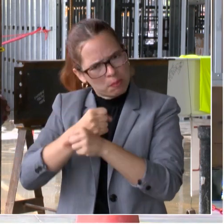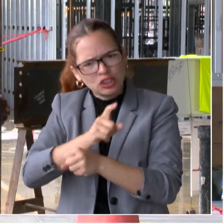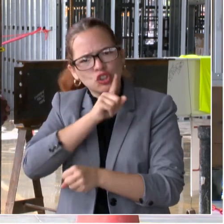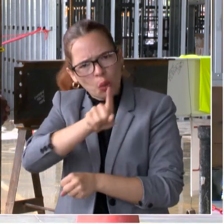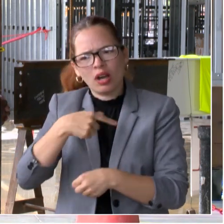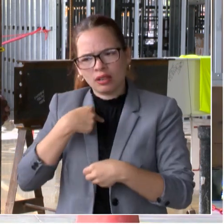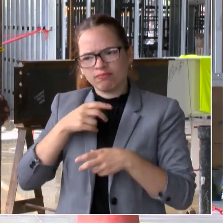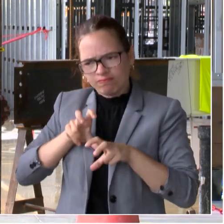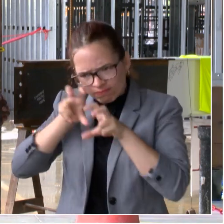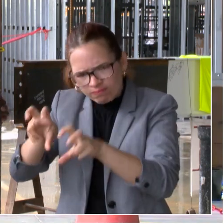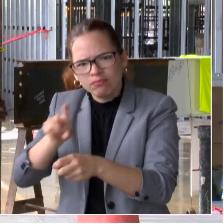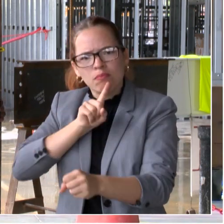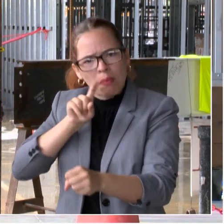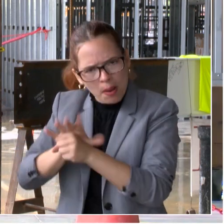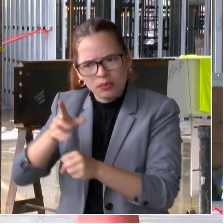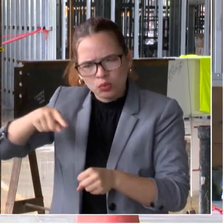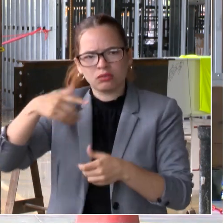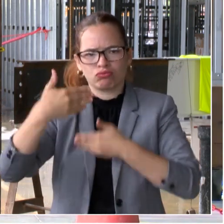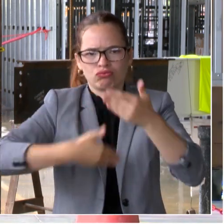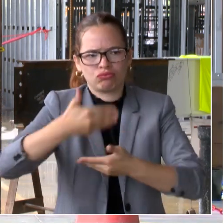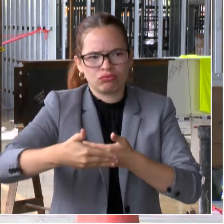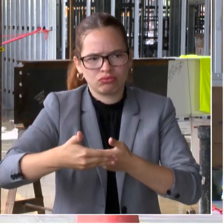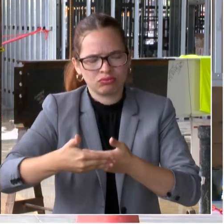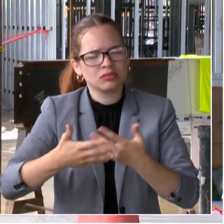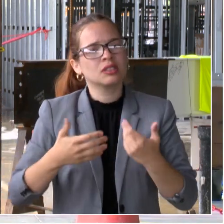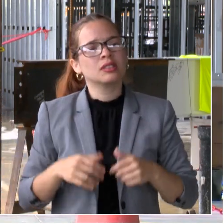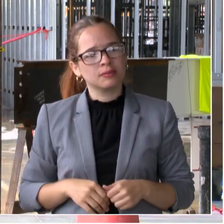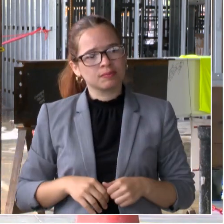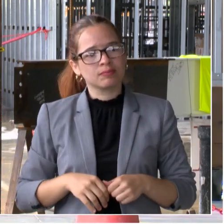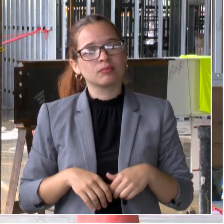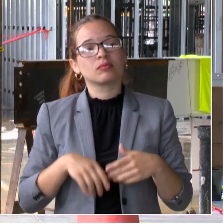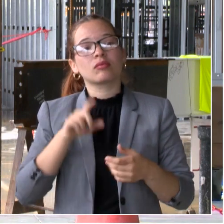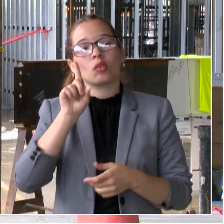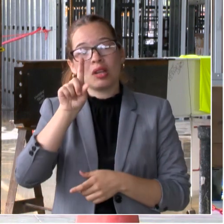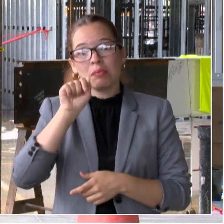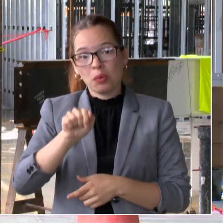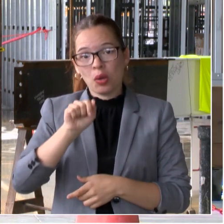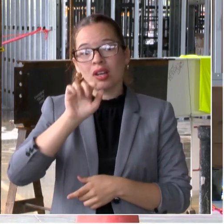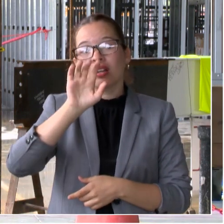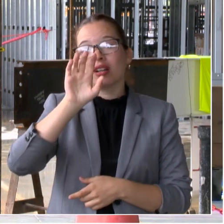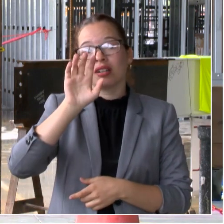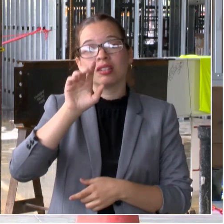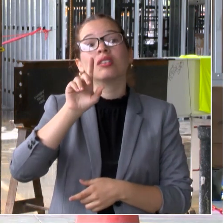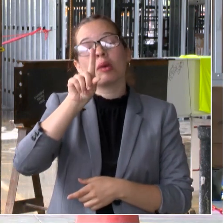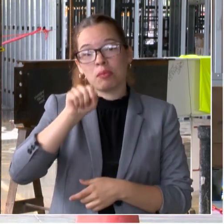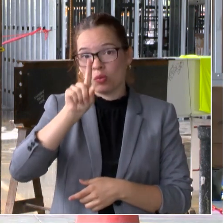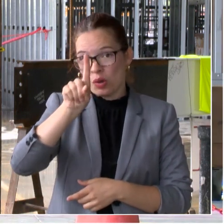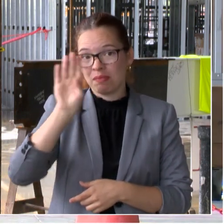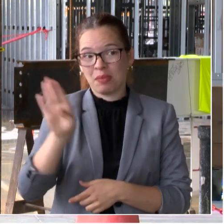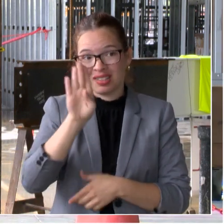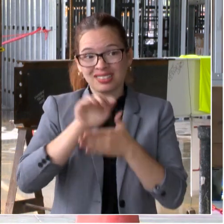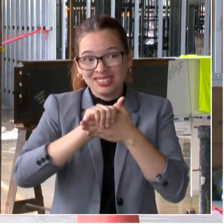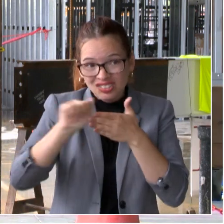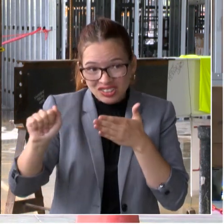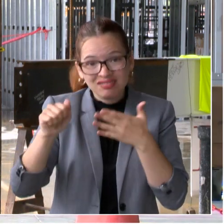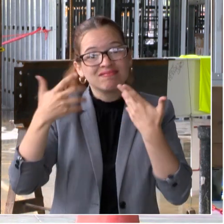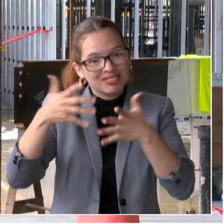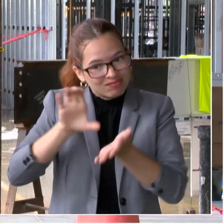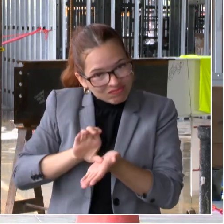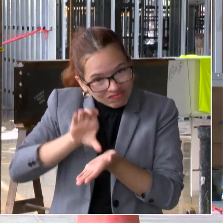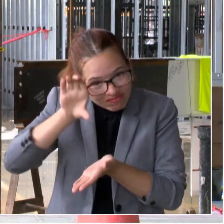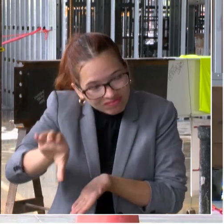haven't always, as a government, delivered on those promises. And one thing about me, if I make a promise, I intend to keep